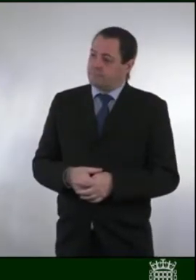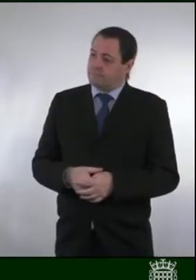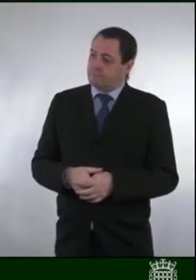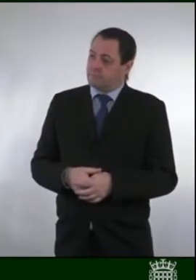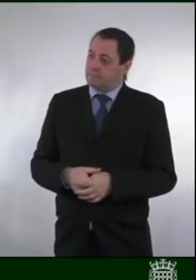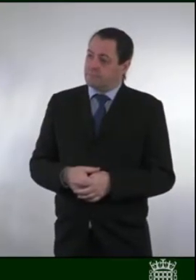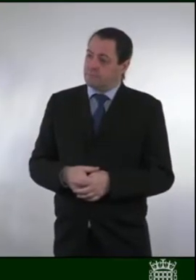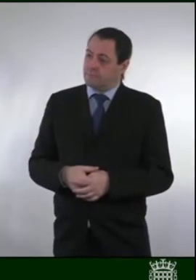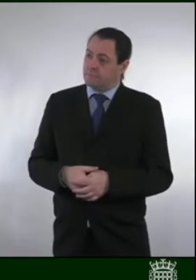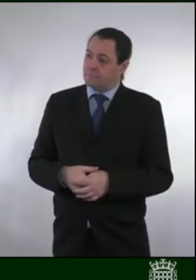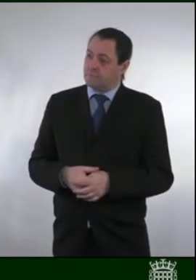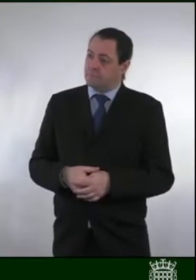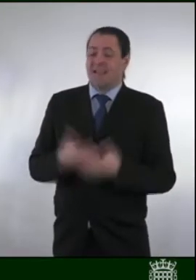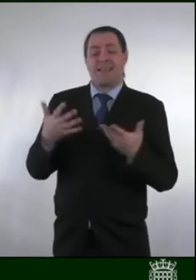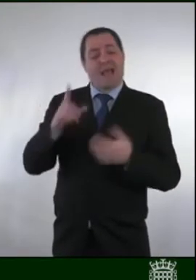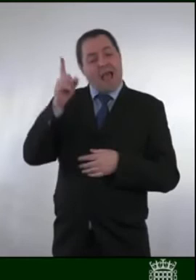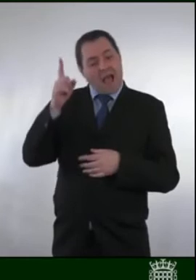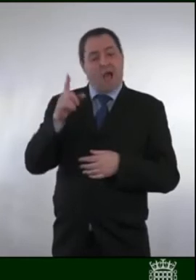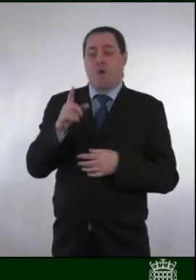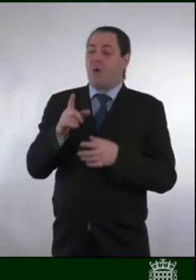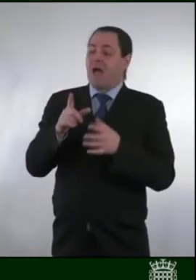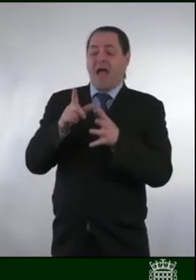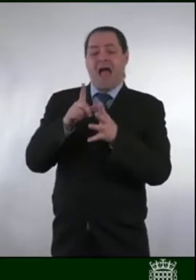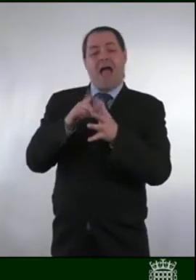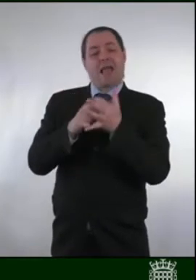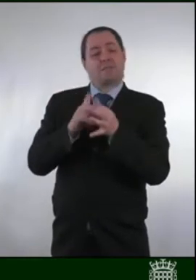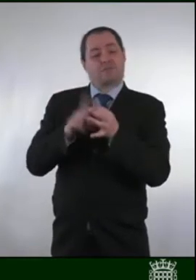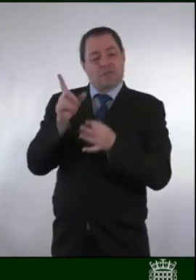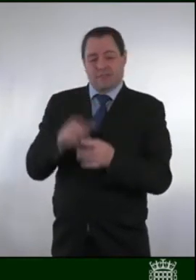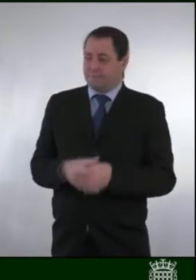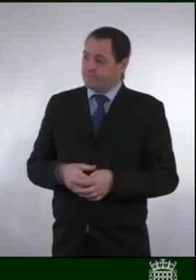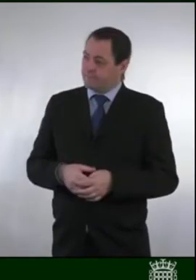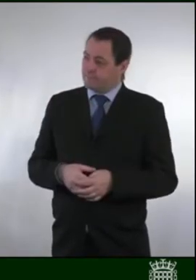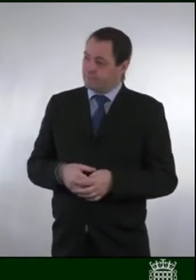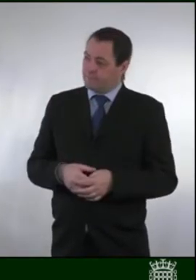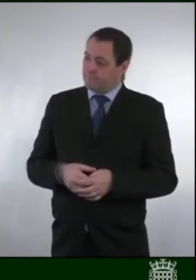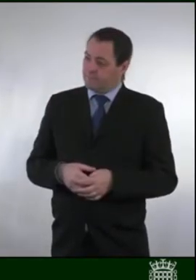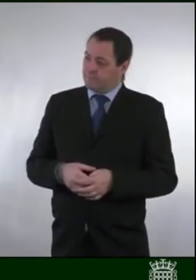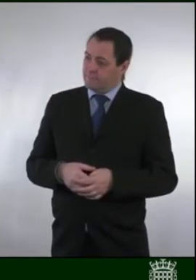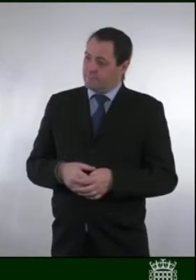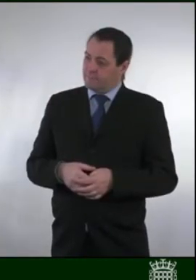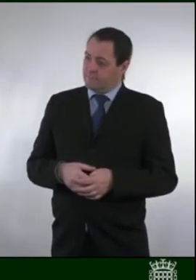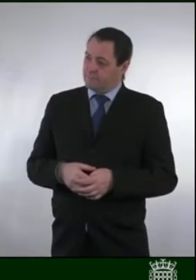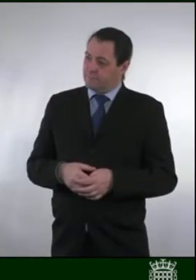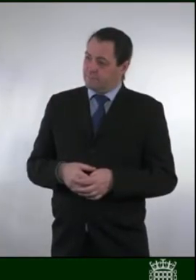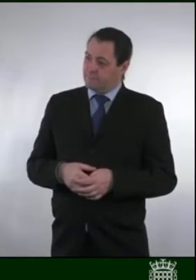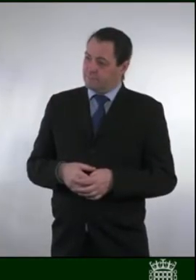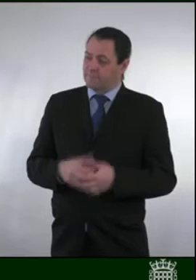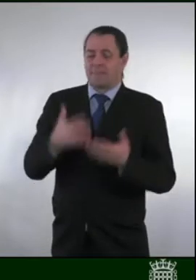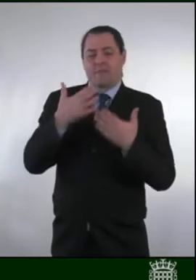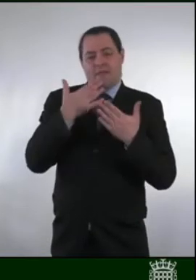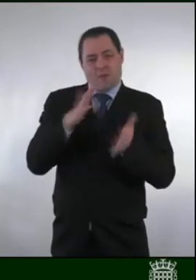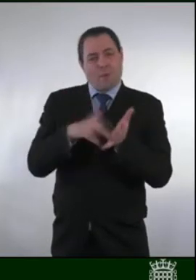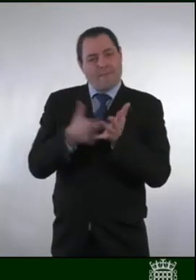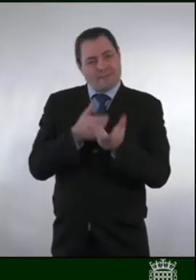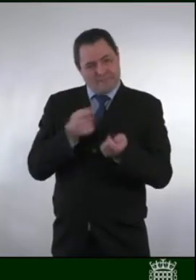Let the weather vane take me up to Aylesbury with Rob Butler. Rob Butler. Thank you, Mr. Speaker. The national